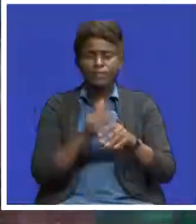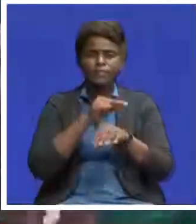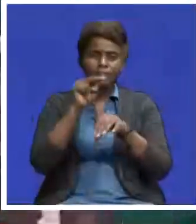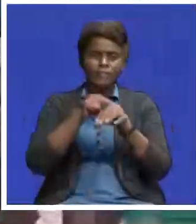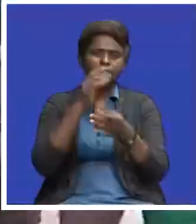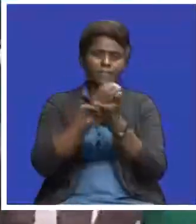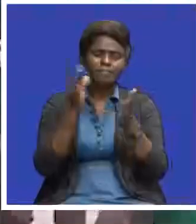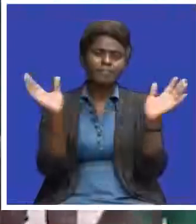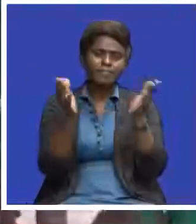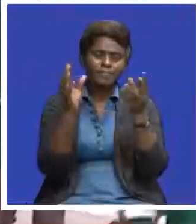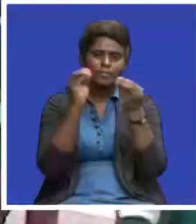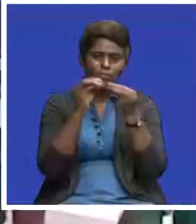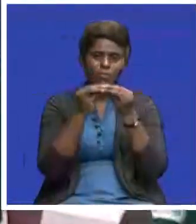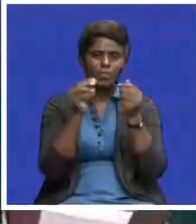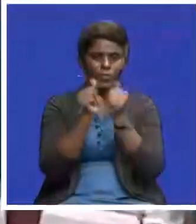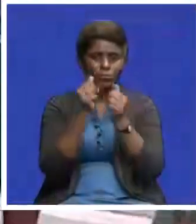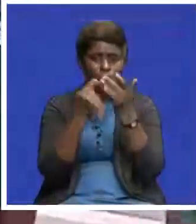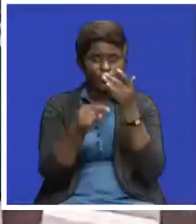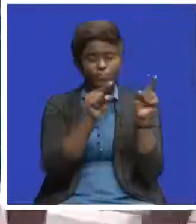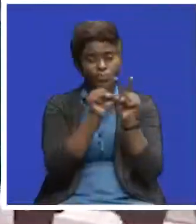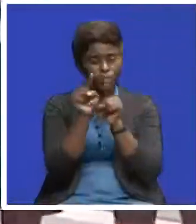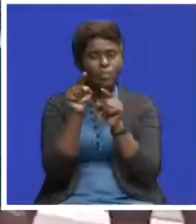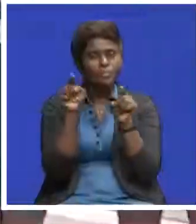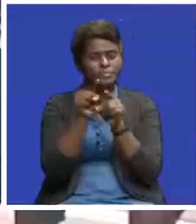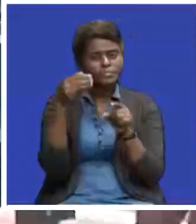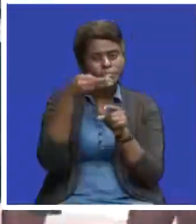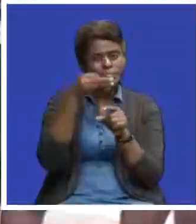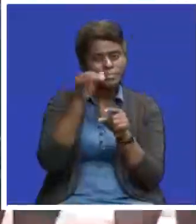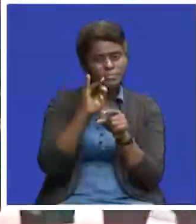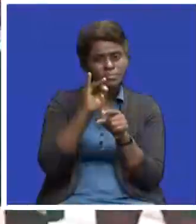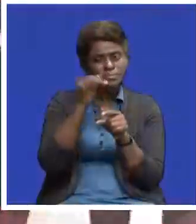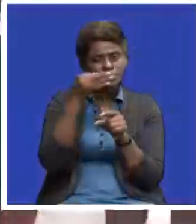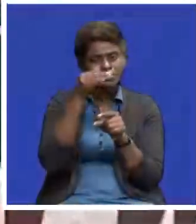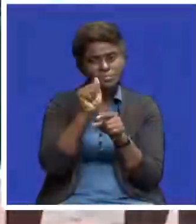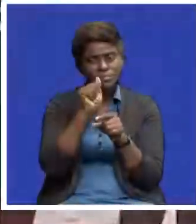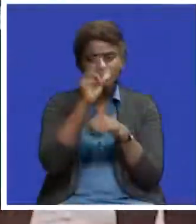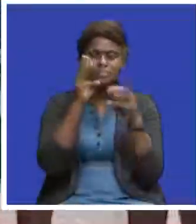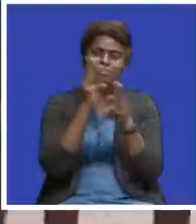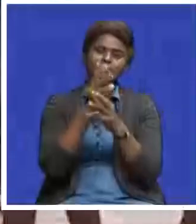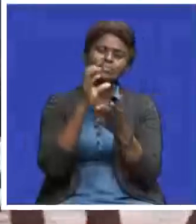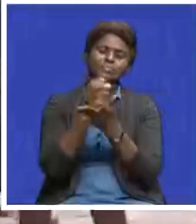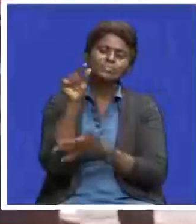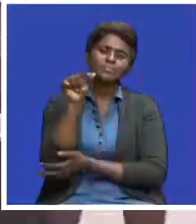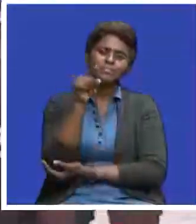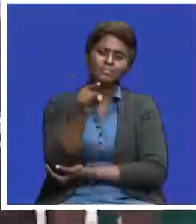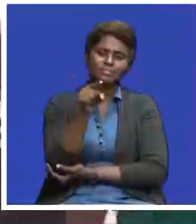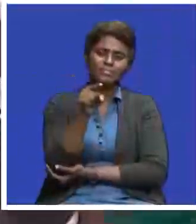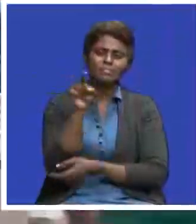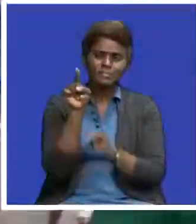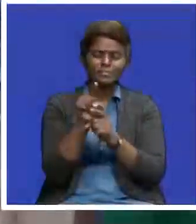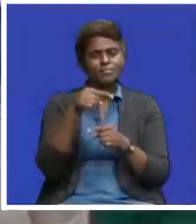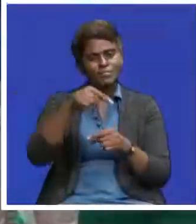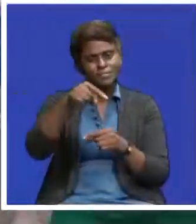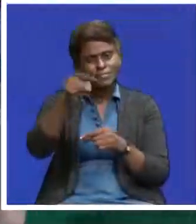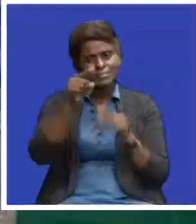Nations should be motivated with the fact that it is also a FIFA World Cup qualifier. Kamanga has noted that